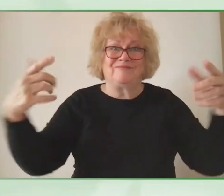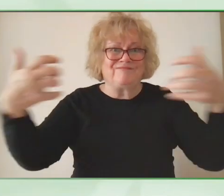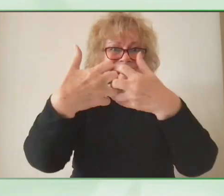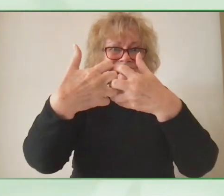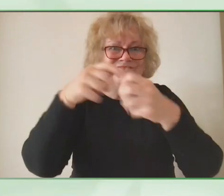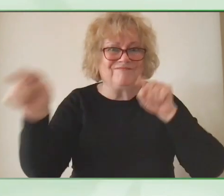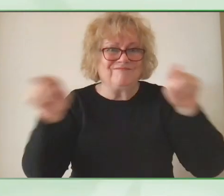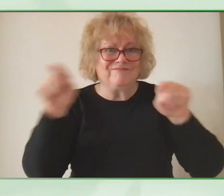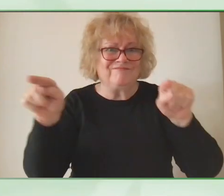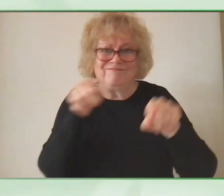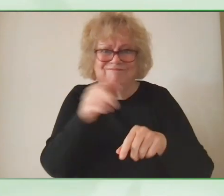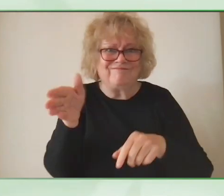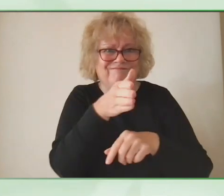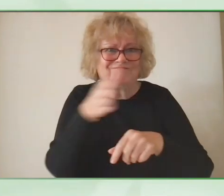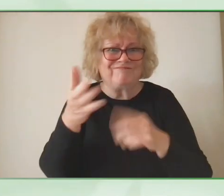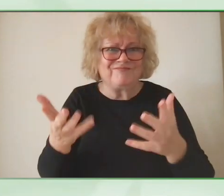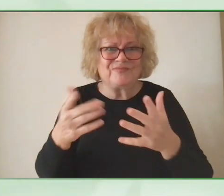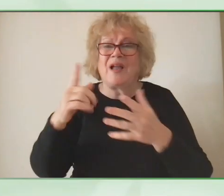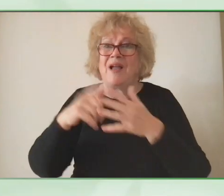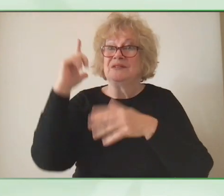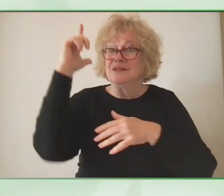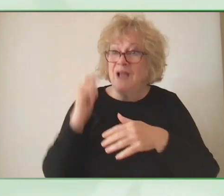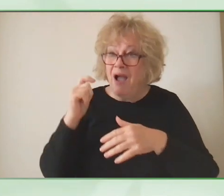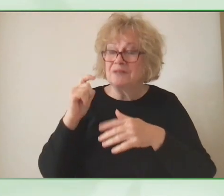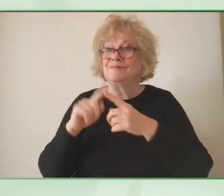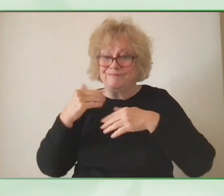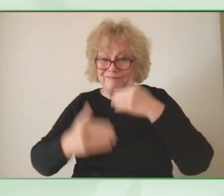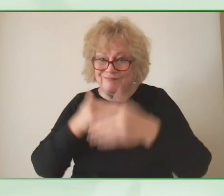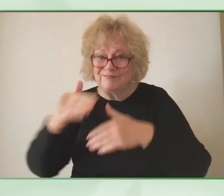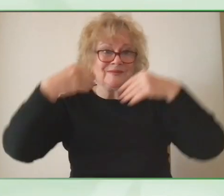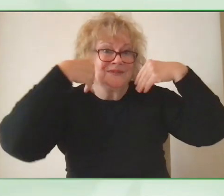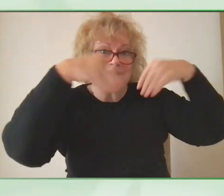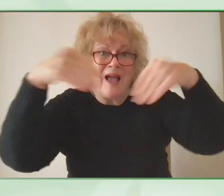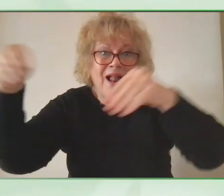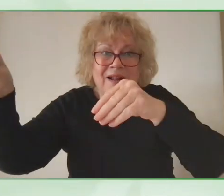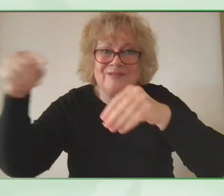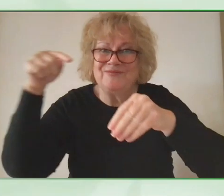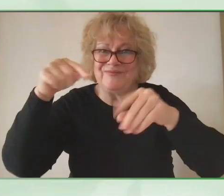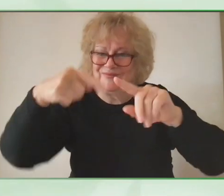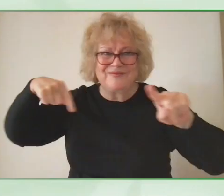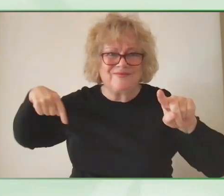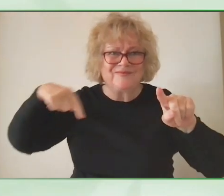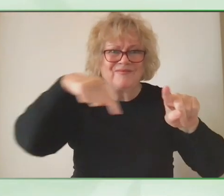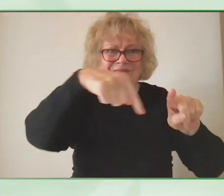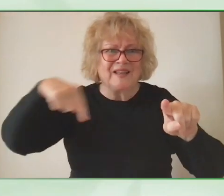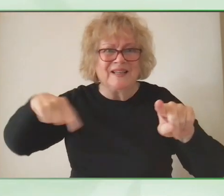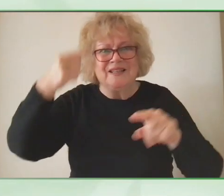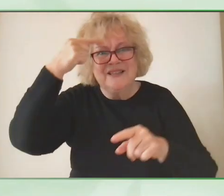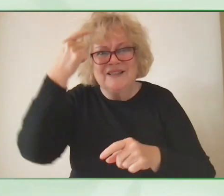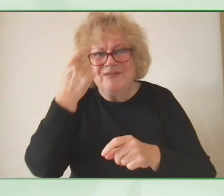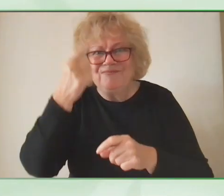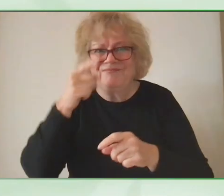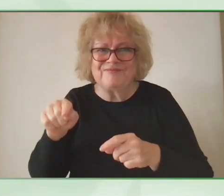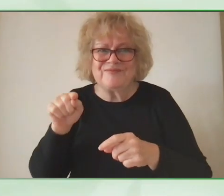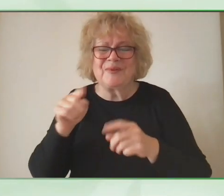and motivations of each of these players that are very different, and incentivize them to become part of